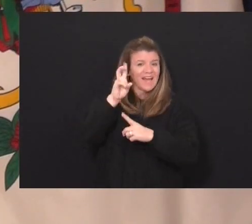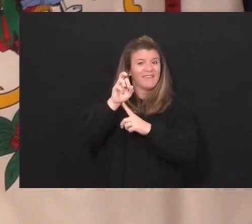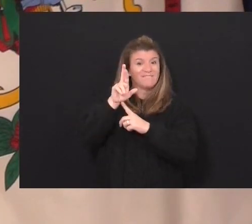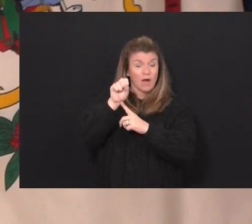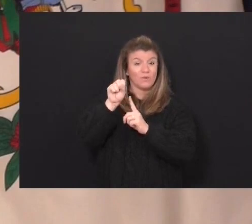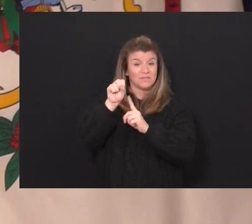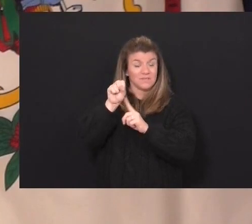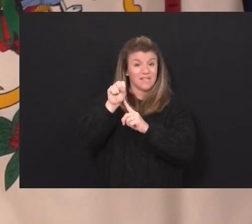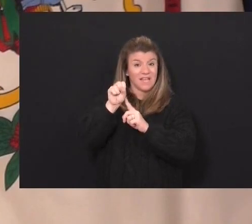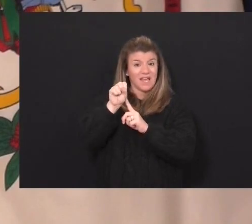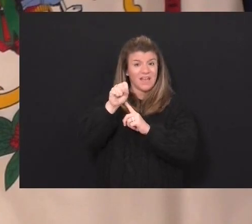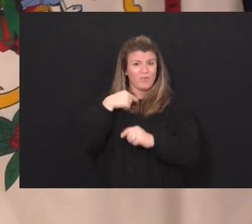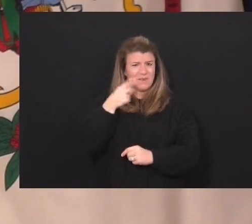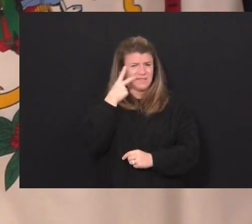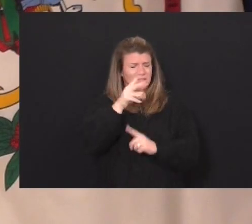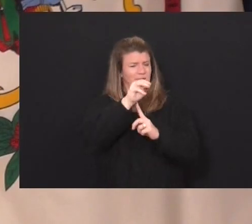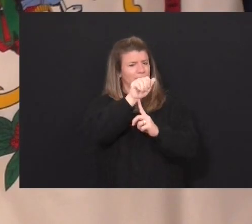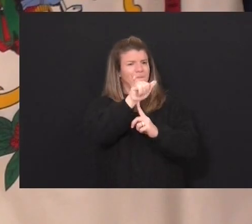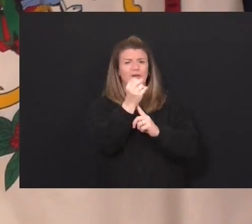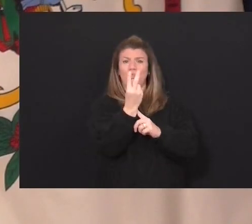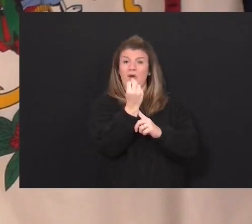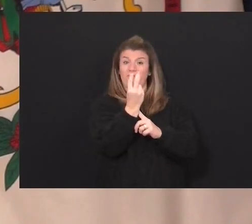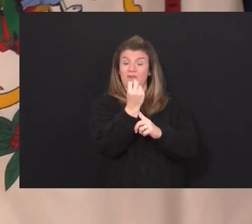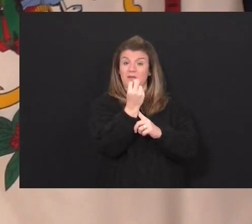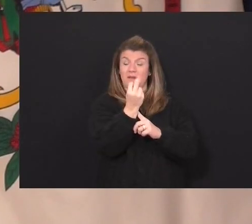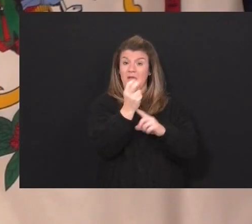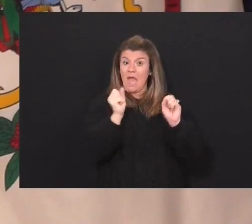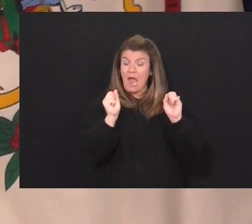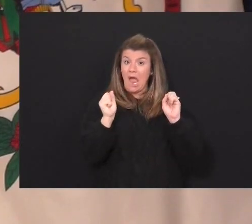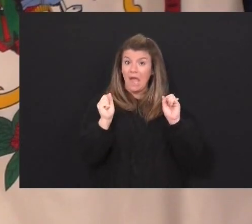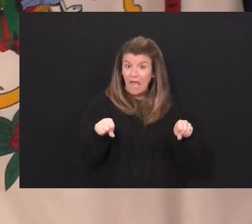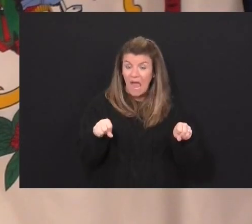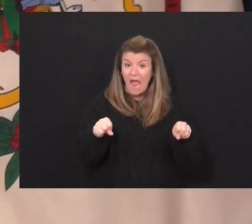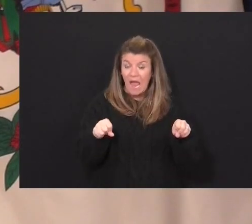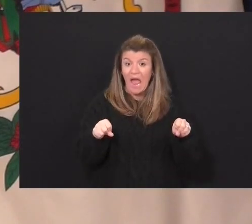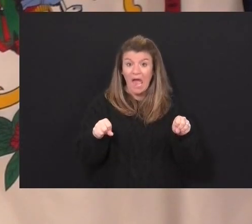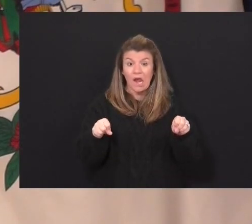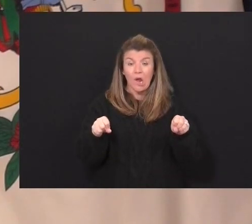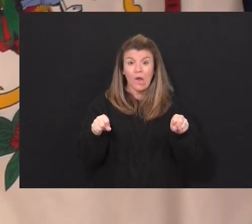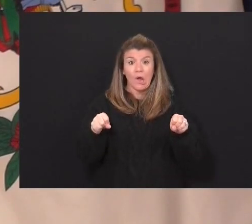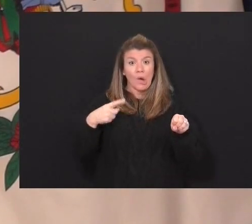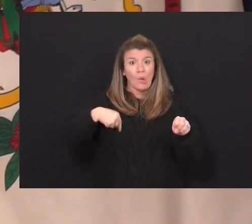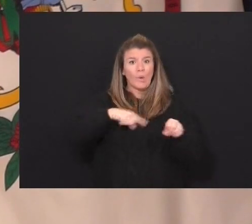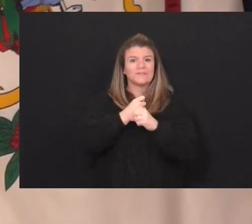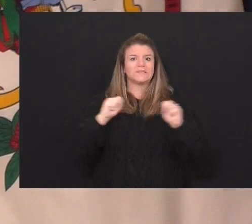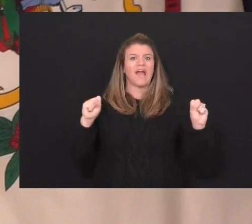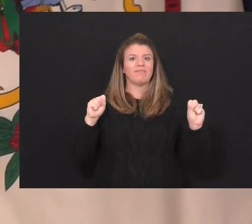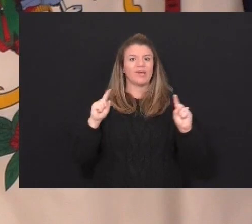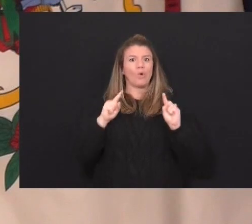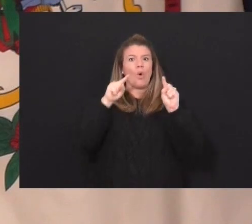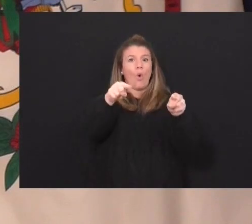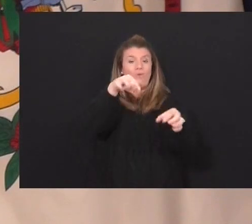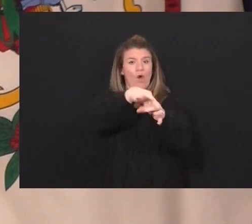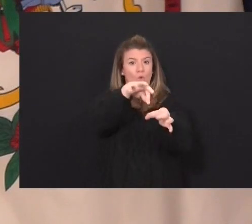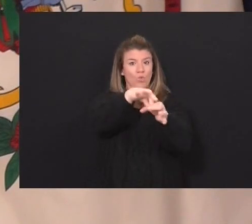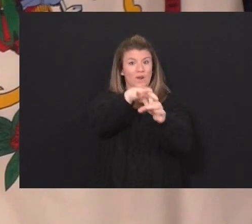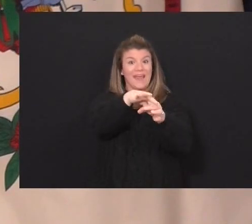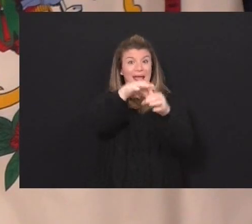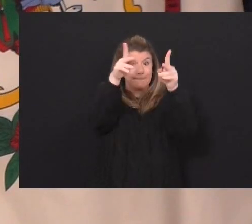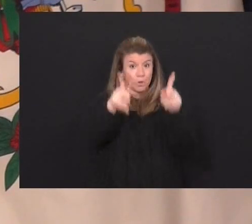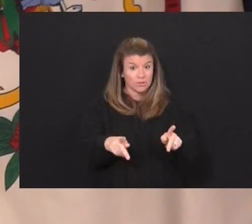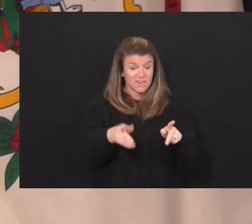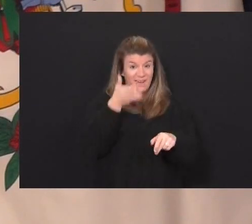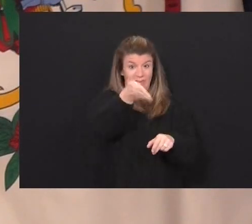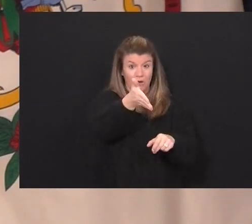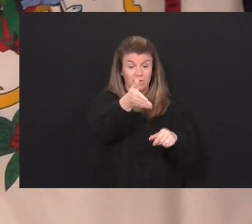the 12th, can the people of West Virginia safely vote in a primary election at their polling place? Because I